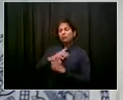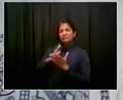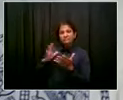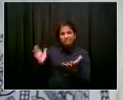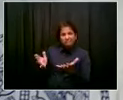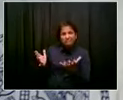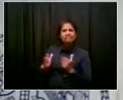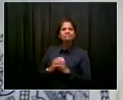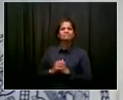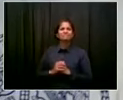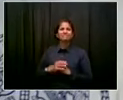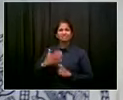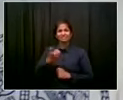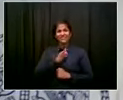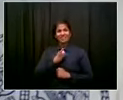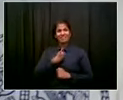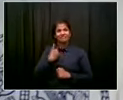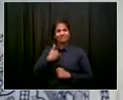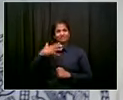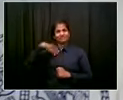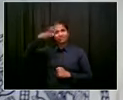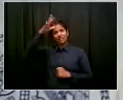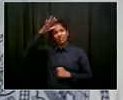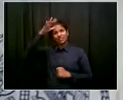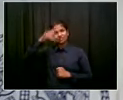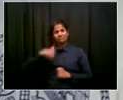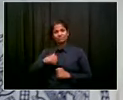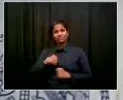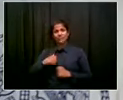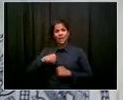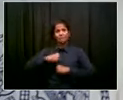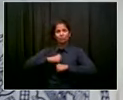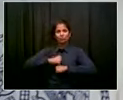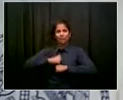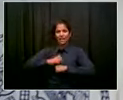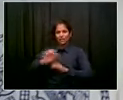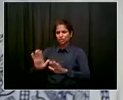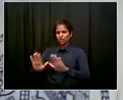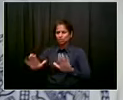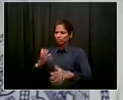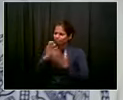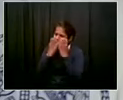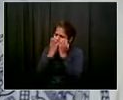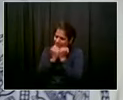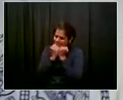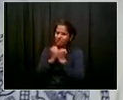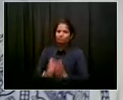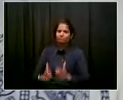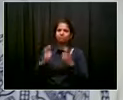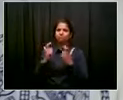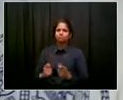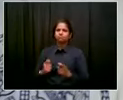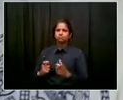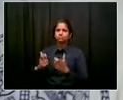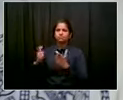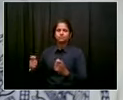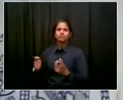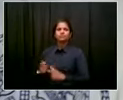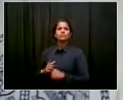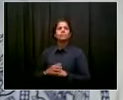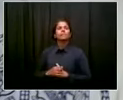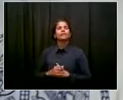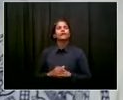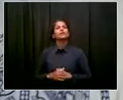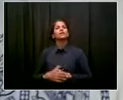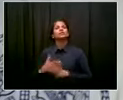protect your children get them vaccinated the vaccine is safe it's the pfizer vaccine for kids 12